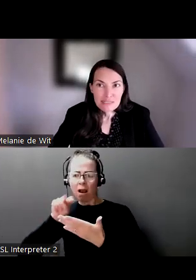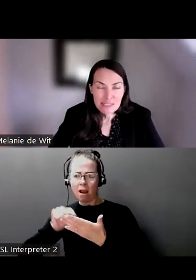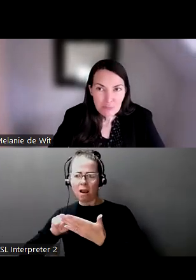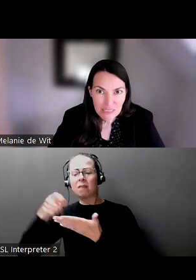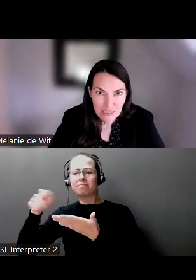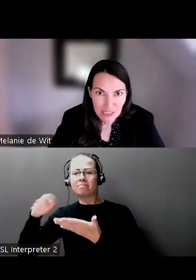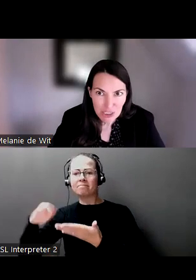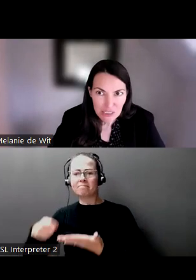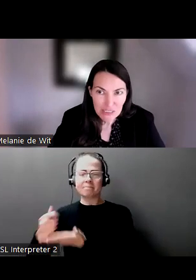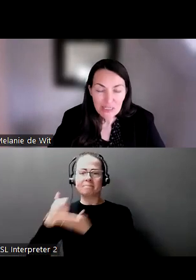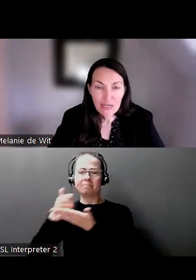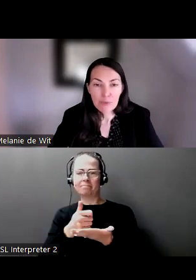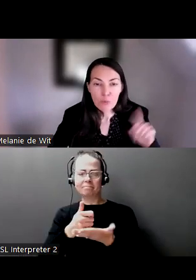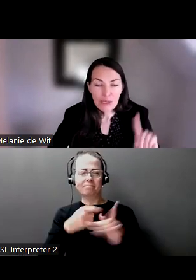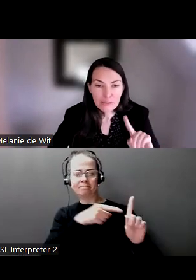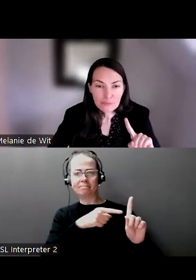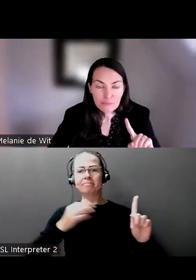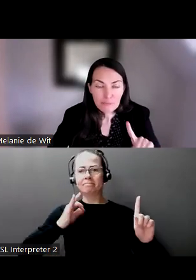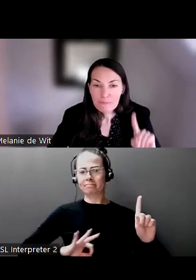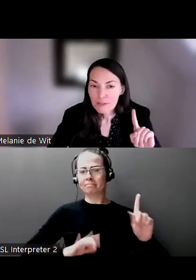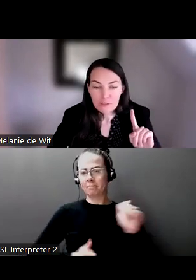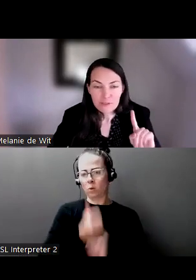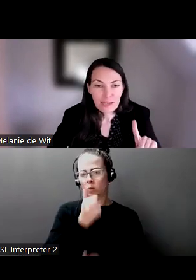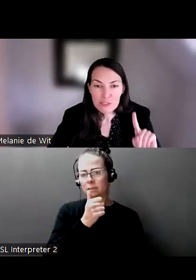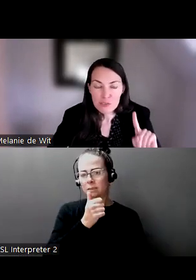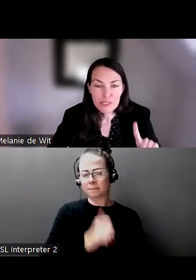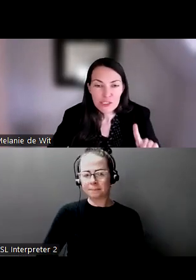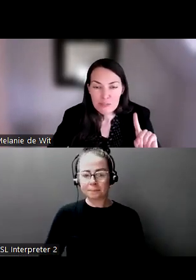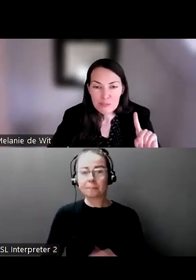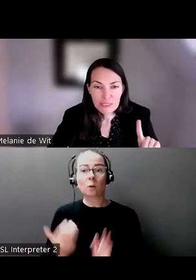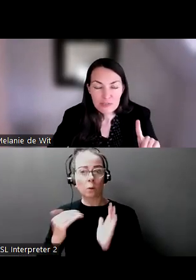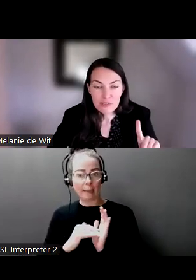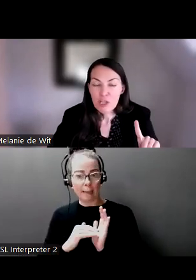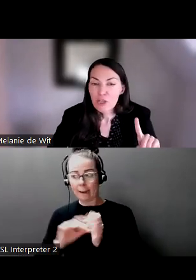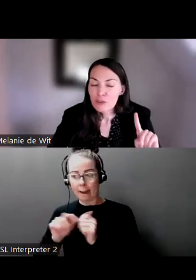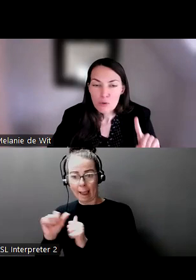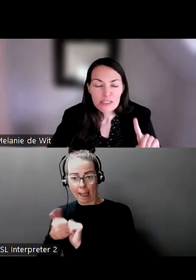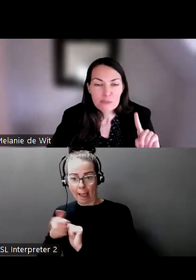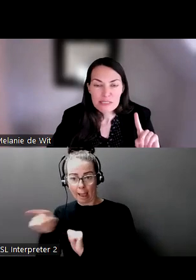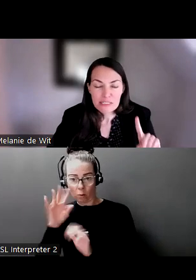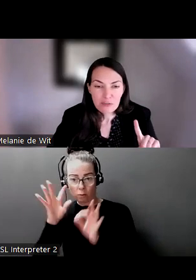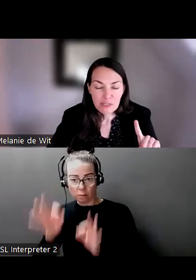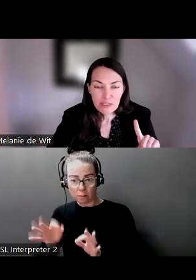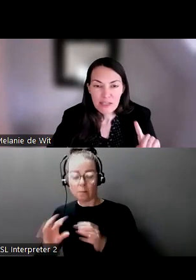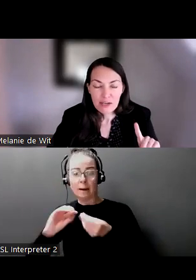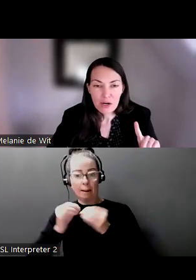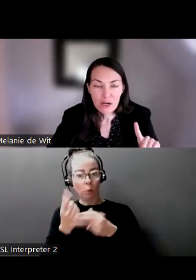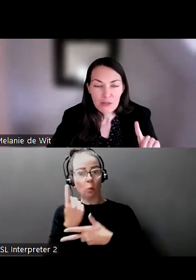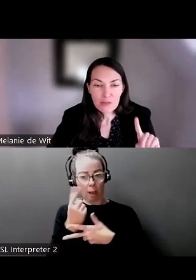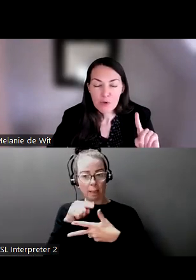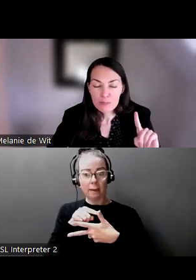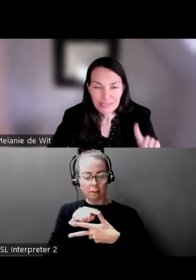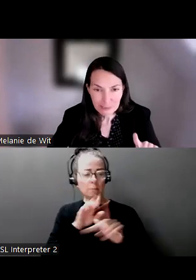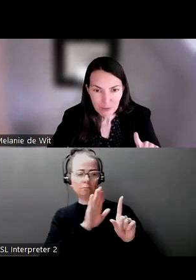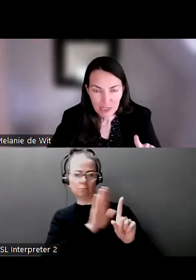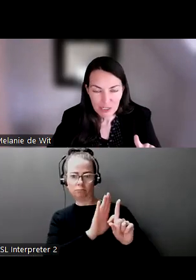an SDM make decisions? Number one, your values, wishes, and beliefs. The more specific they are,